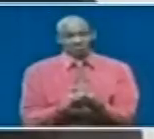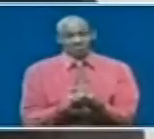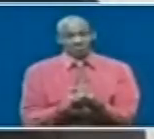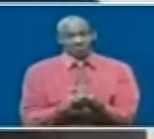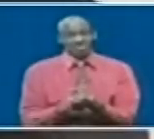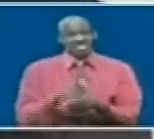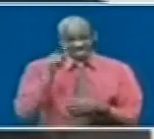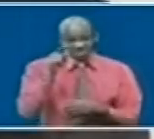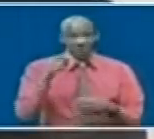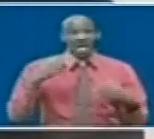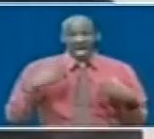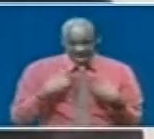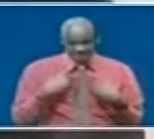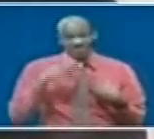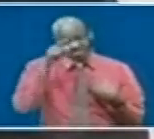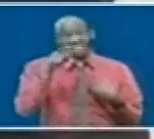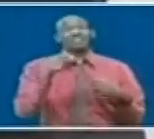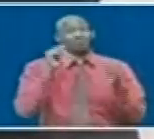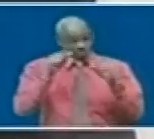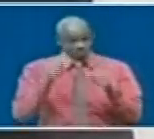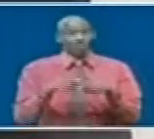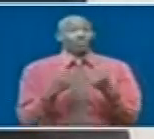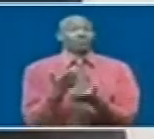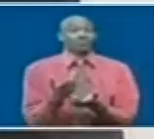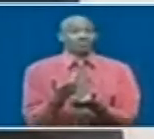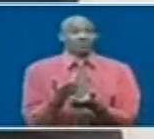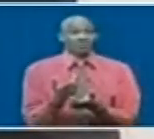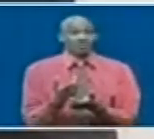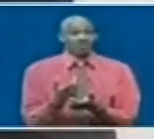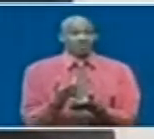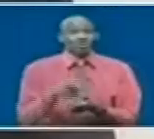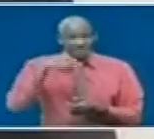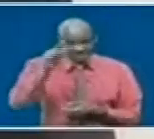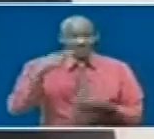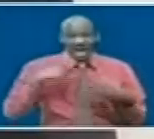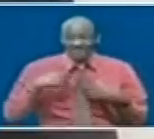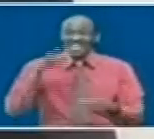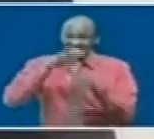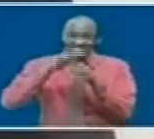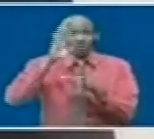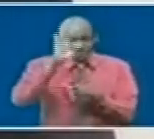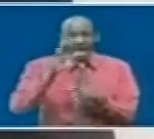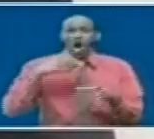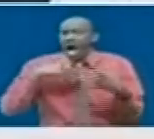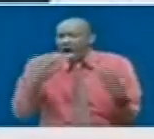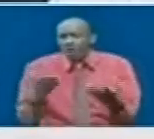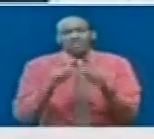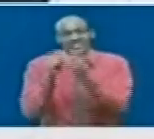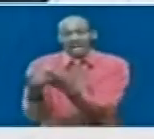still has that potential. You still run your elections on